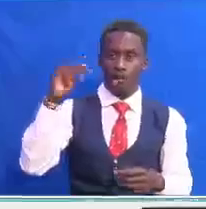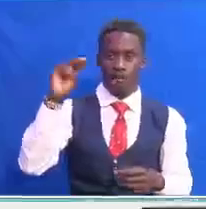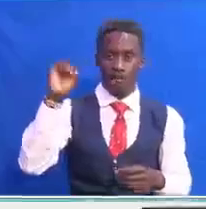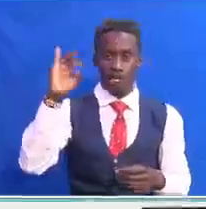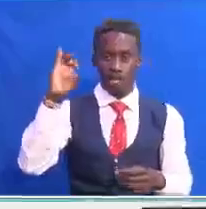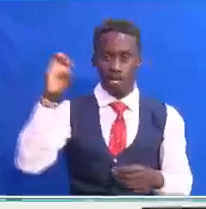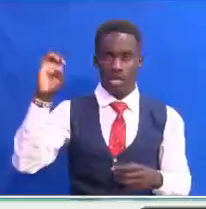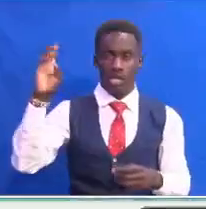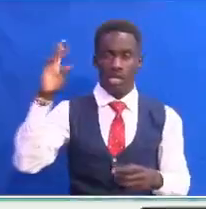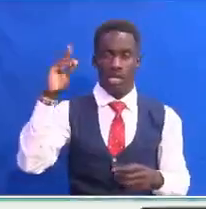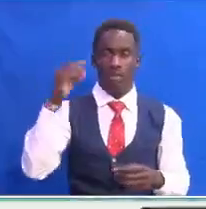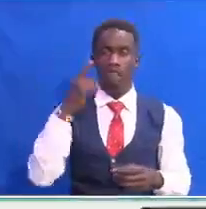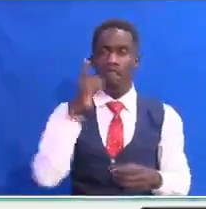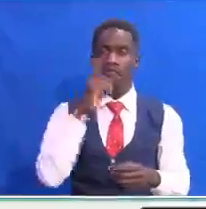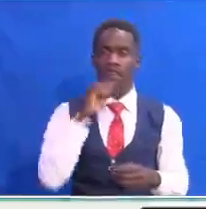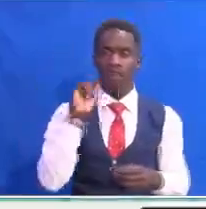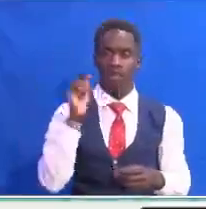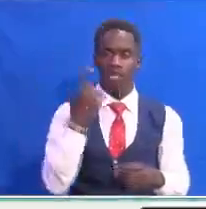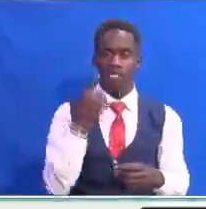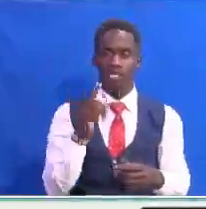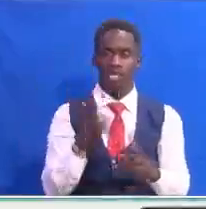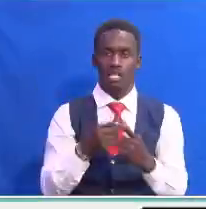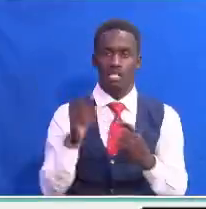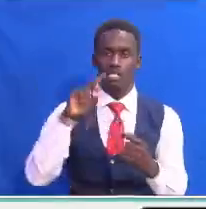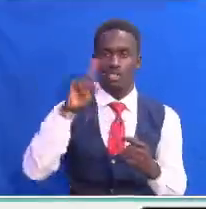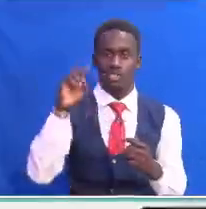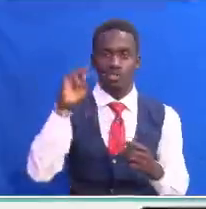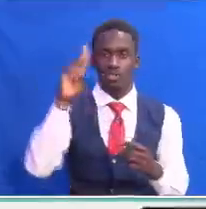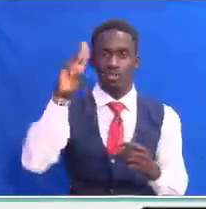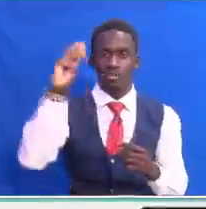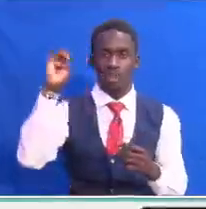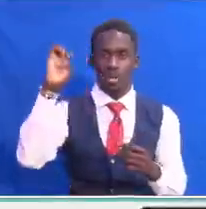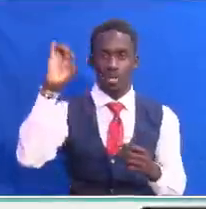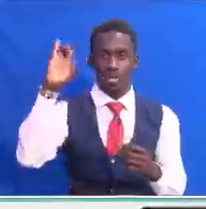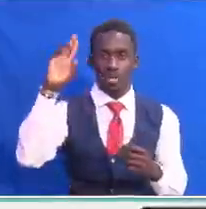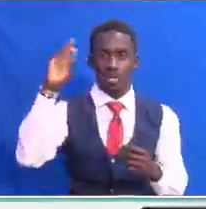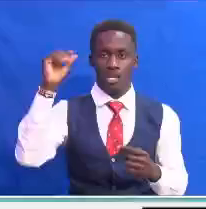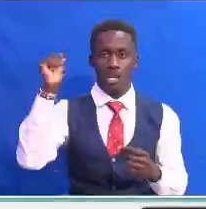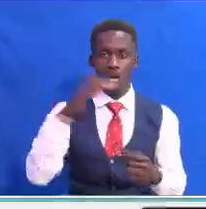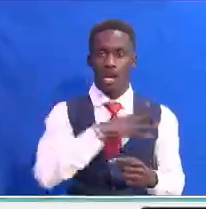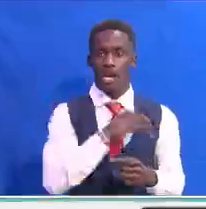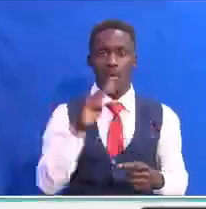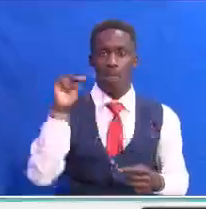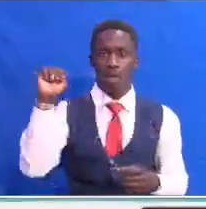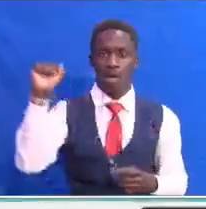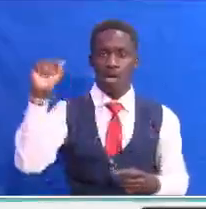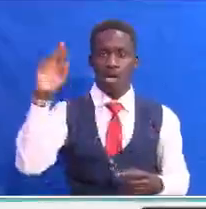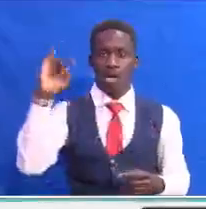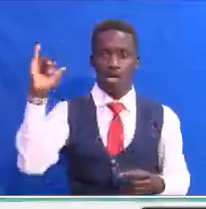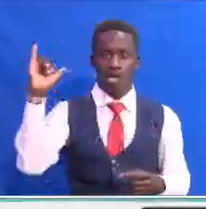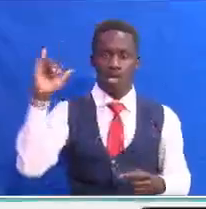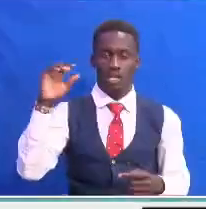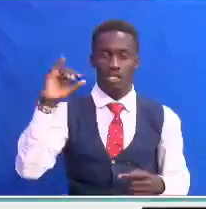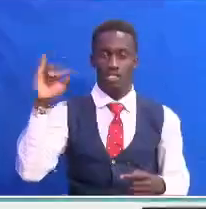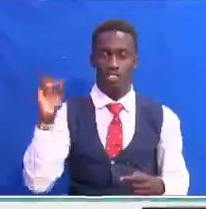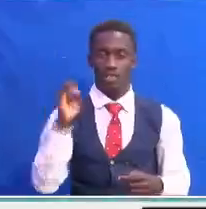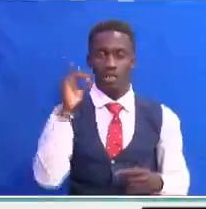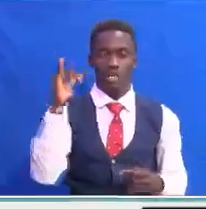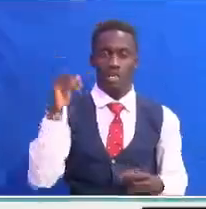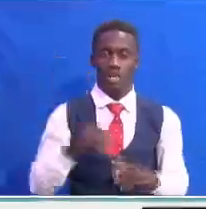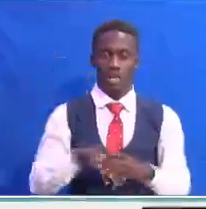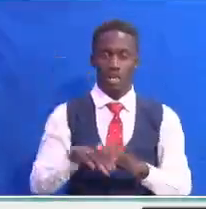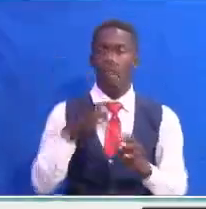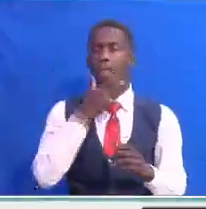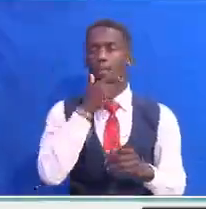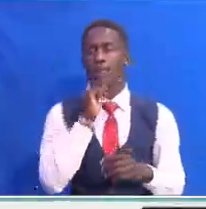minutes 44.93 seconds, followed by Zubaida Mote of Mombasa Aquatics and Mary Joy Kingi of Mombasa Aquatics. In boys 11